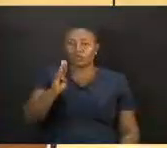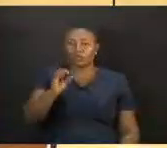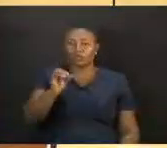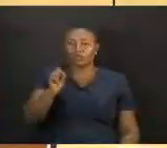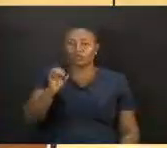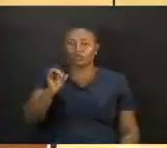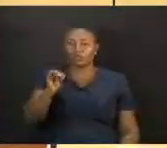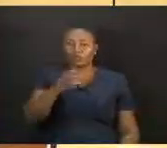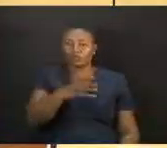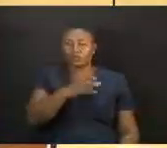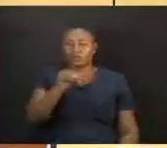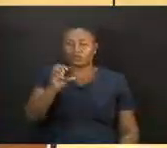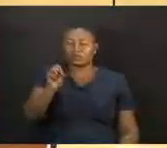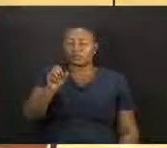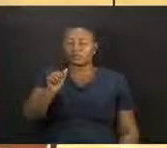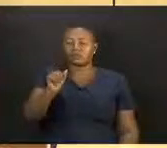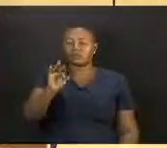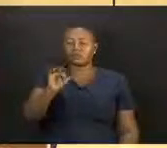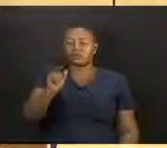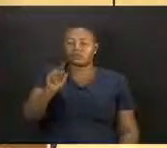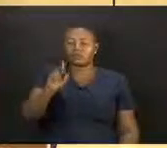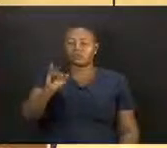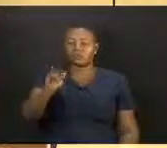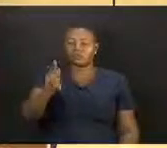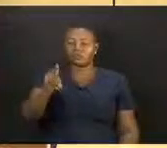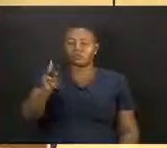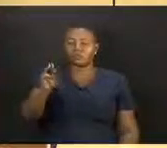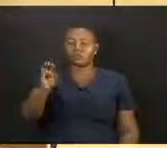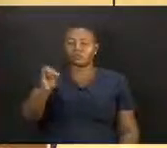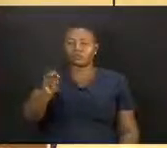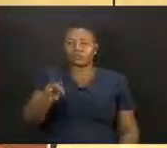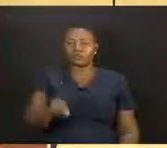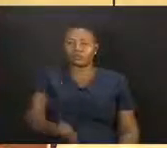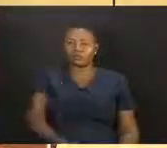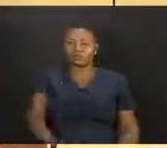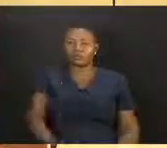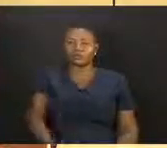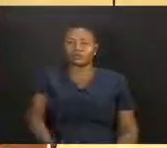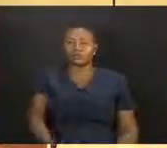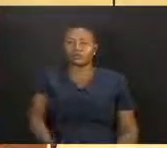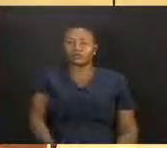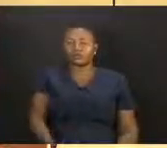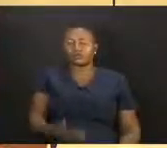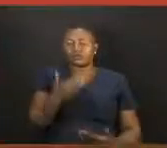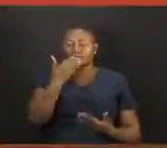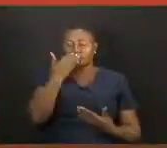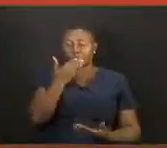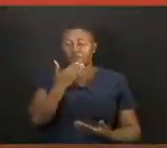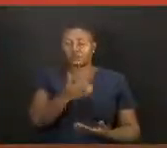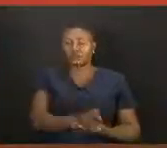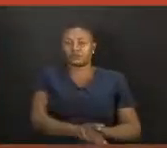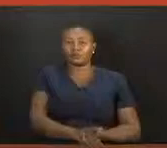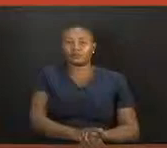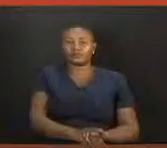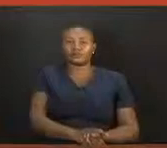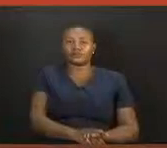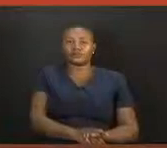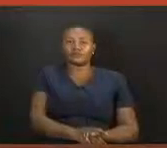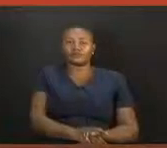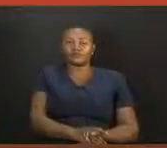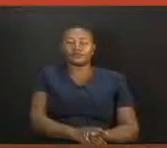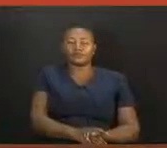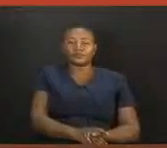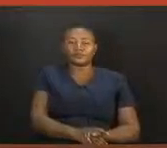Safari Chrome. Thank you, Mr. Speaker. Thank you, Honorable Member.